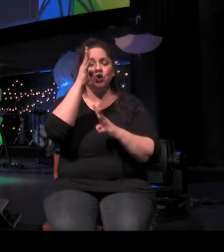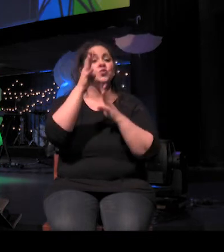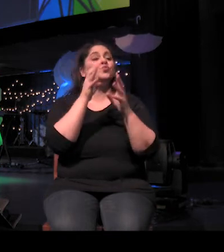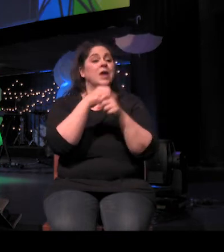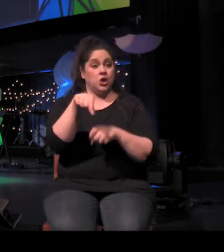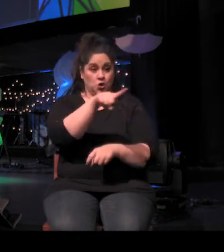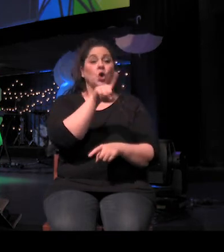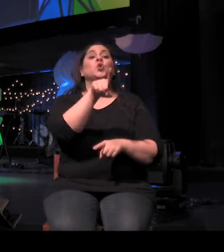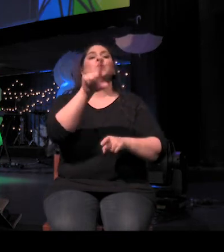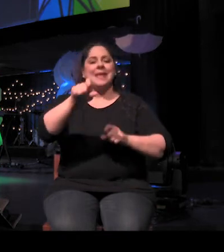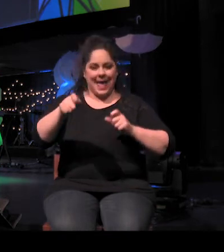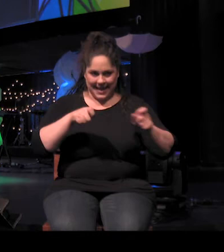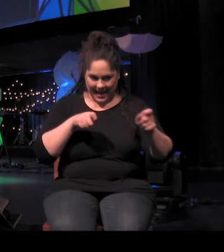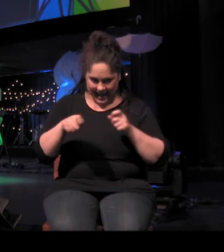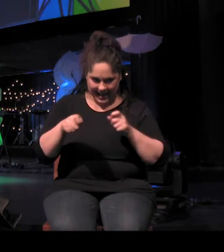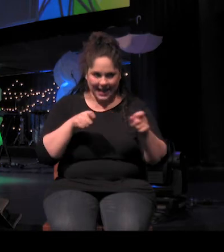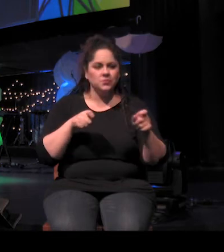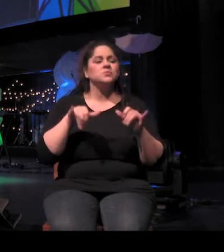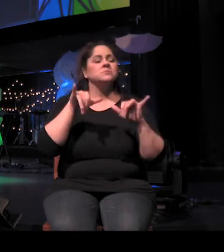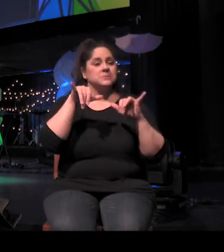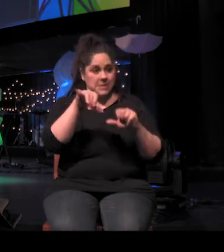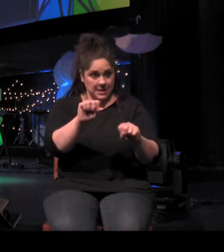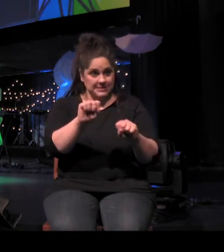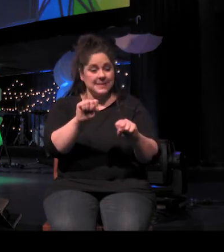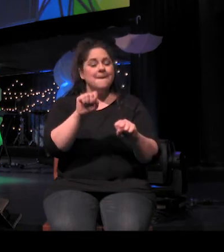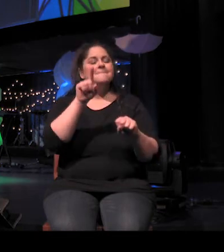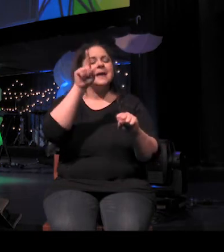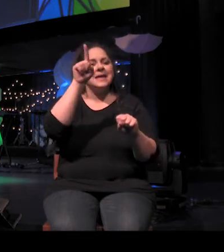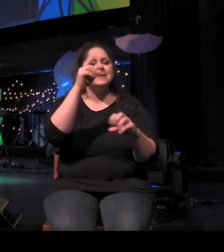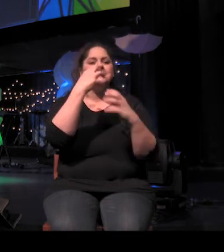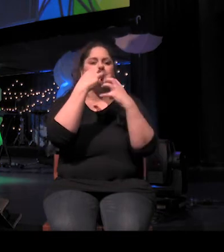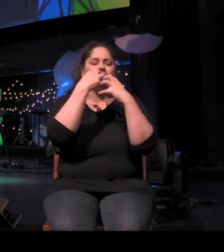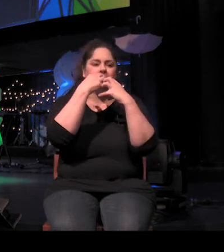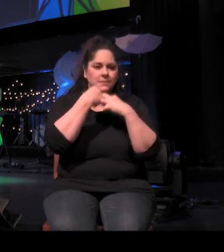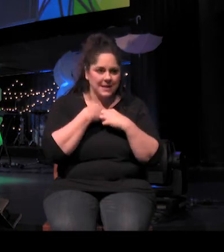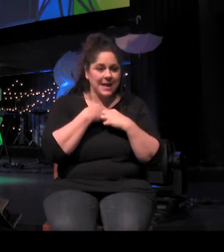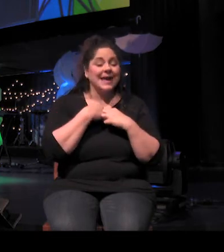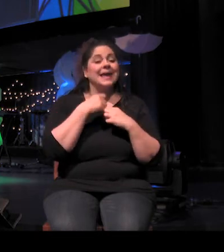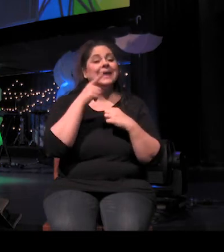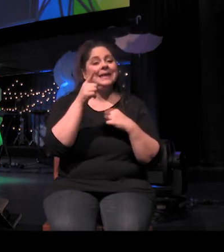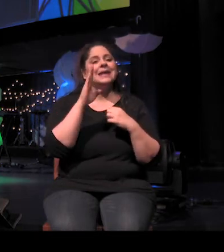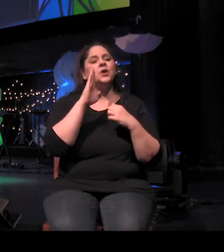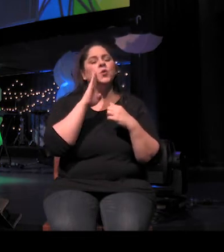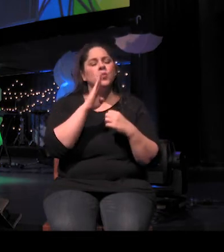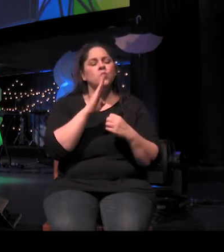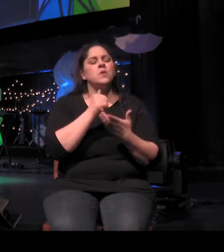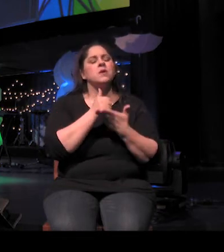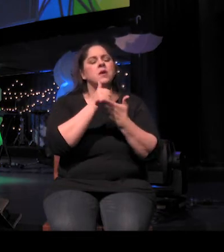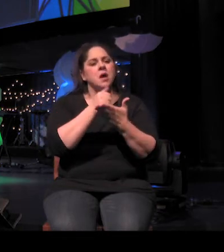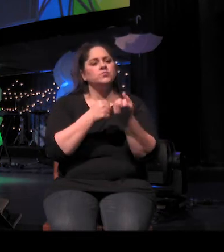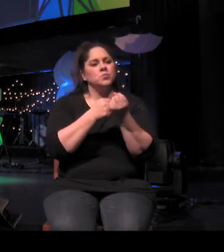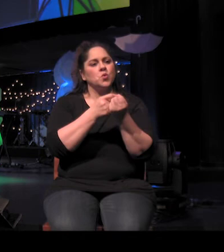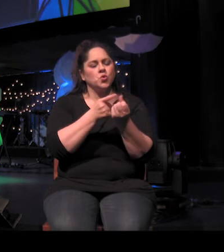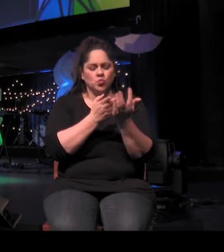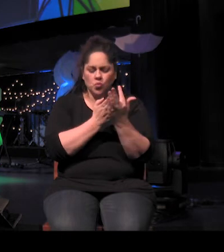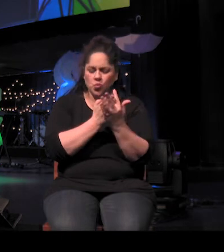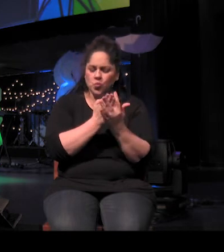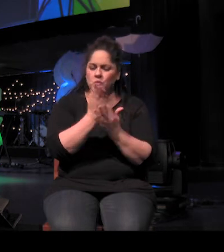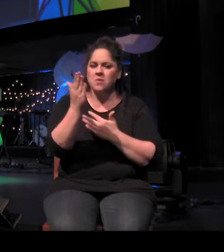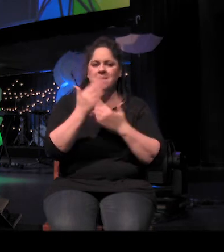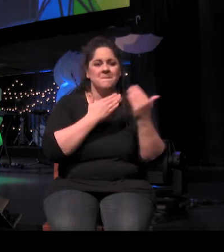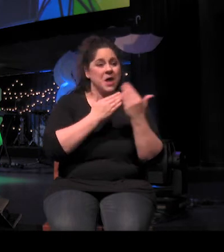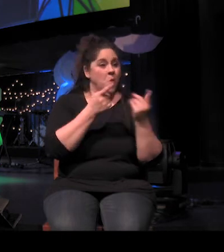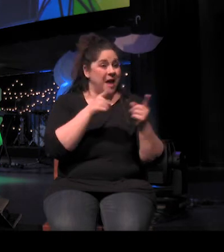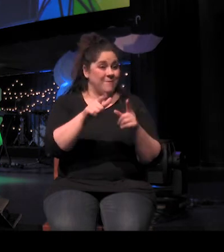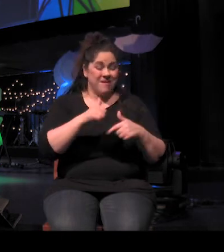comes into the future, you can handle it because He cares for you and He will carry you through. So when we release anxiety and